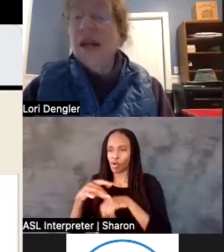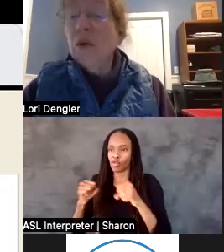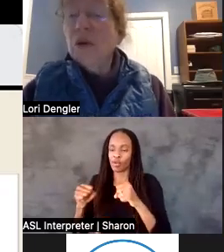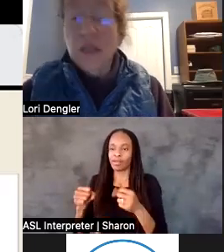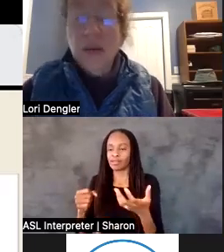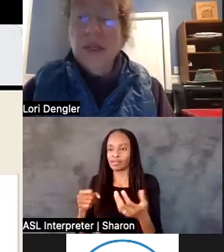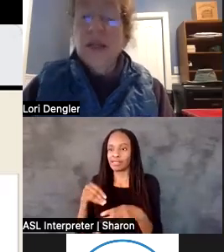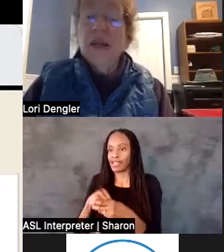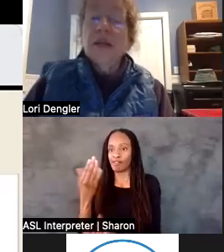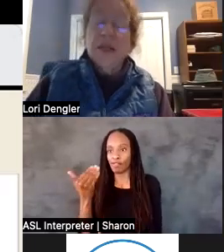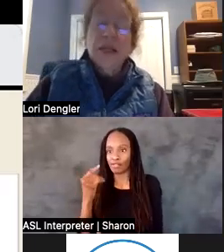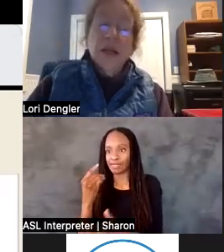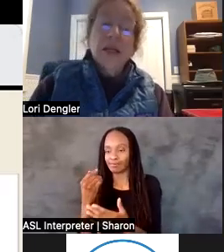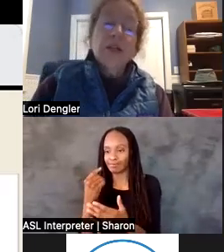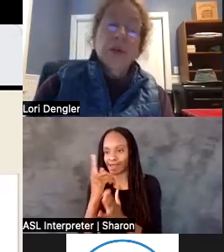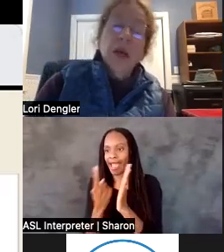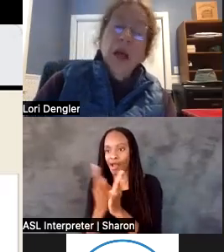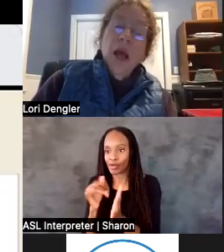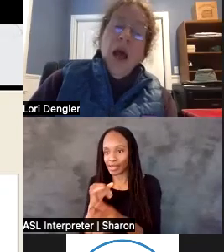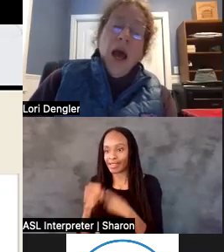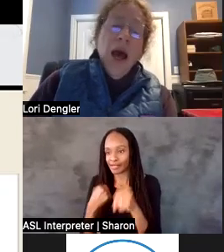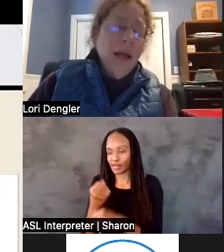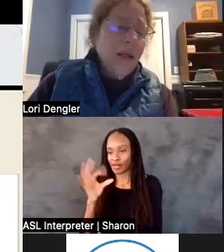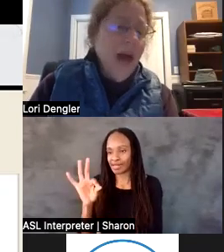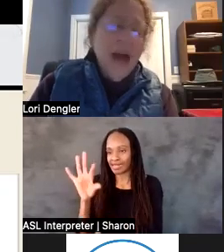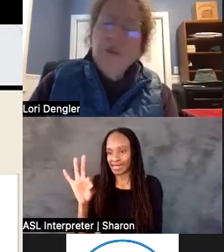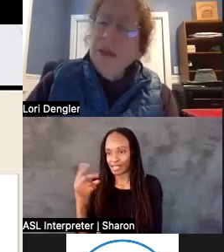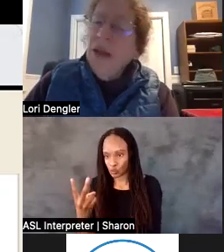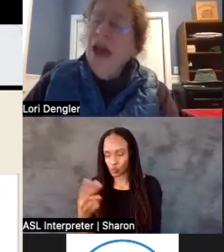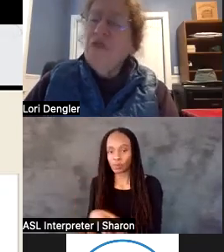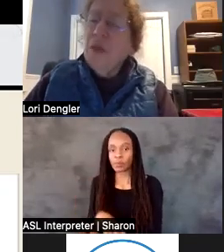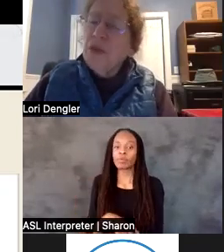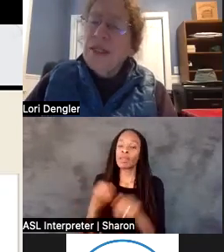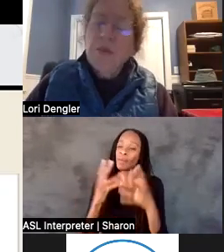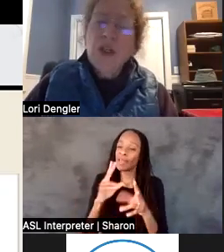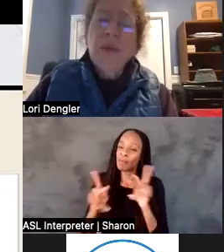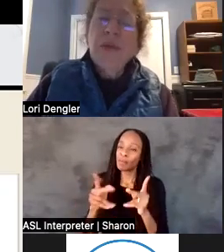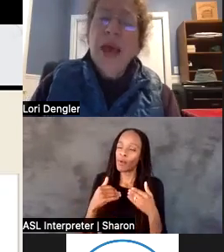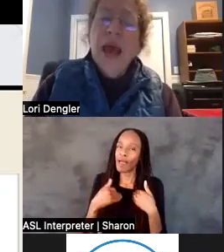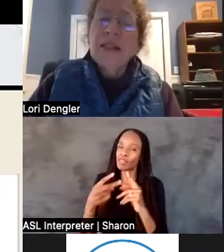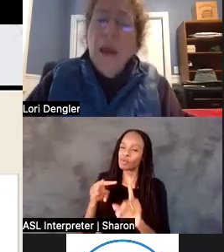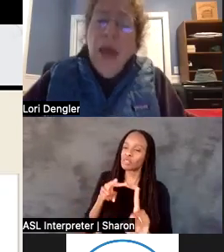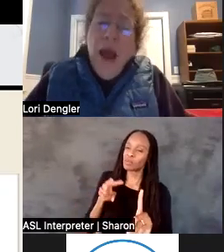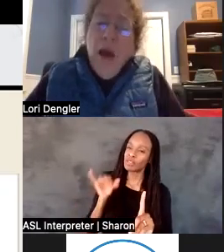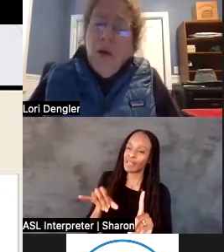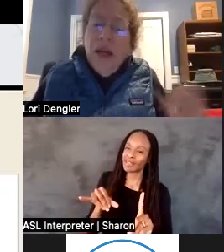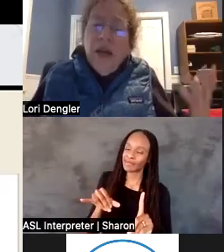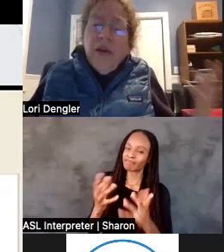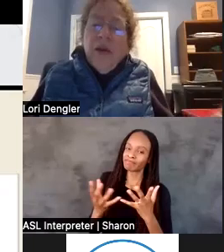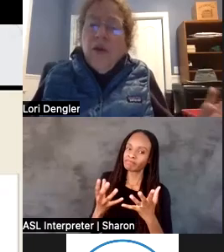15 hours, like we did in 1992. A lot of people have the perception that